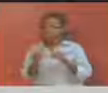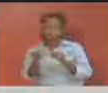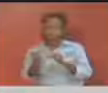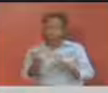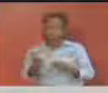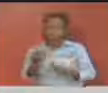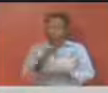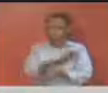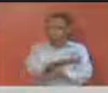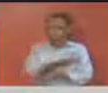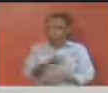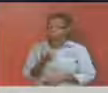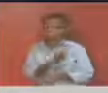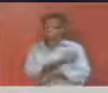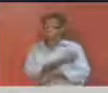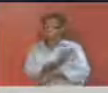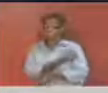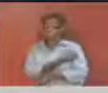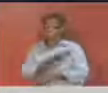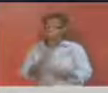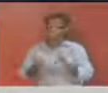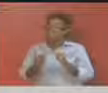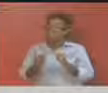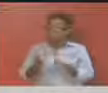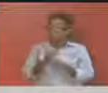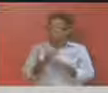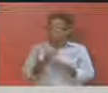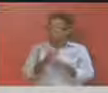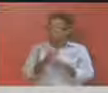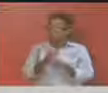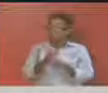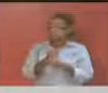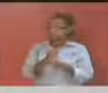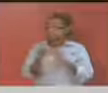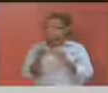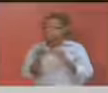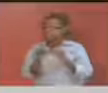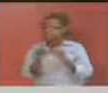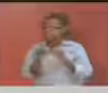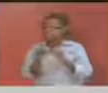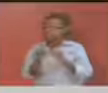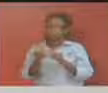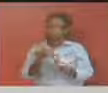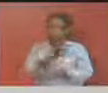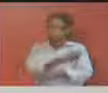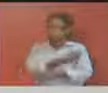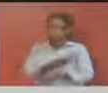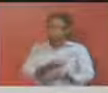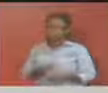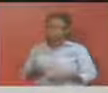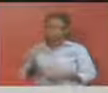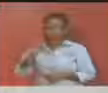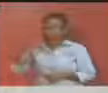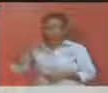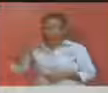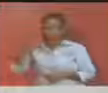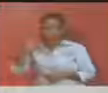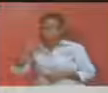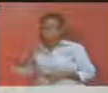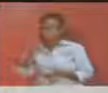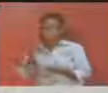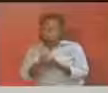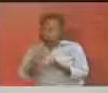to Trinidad and Tobago, as more and more vaccines are approved by WHO, and as the